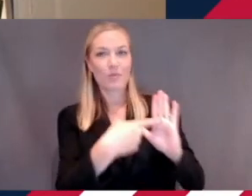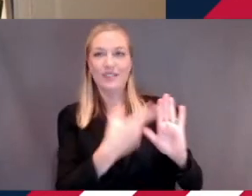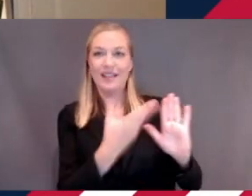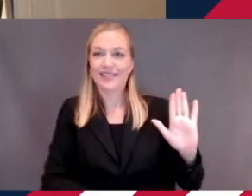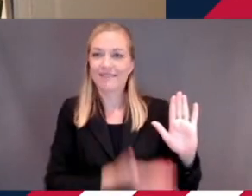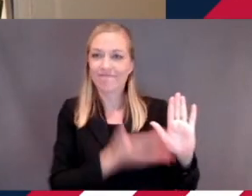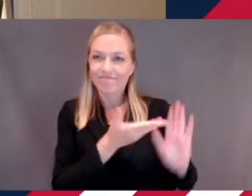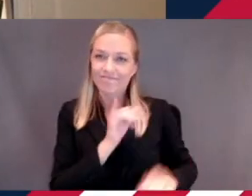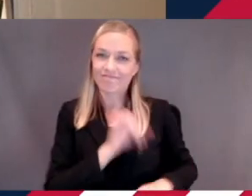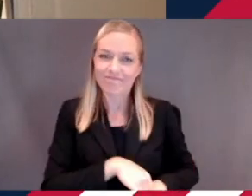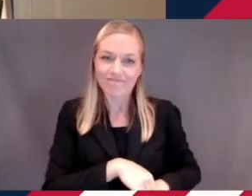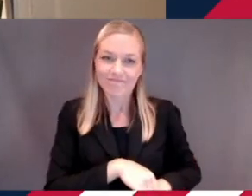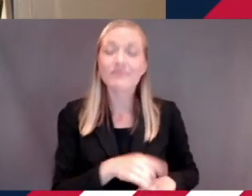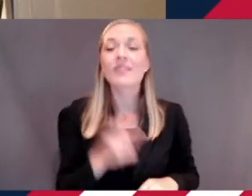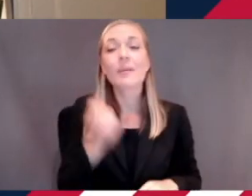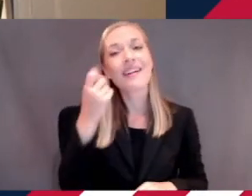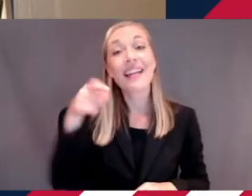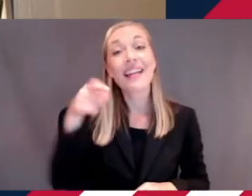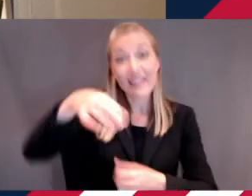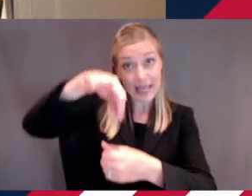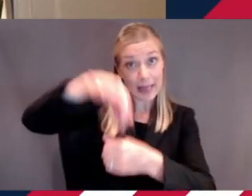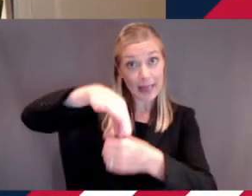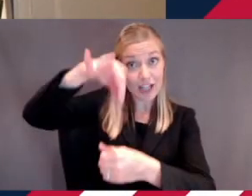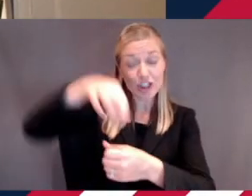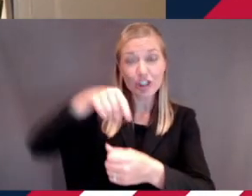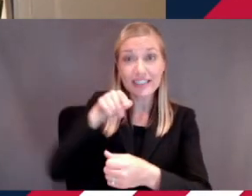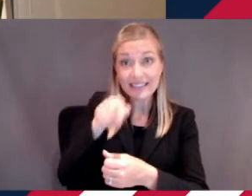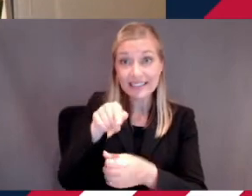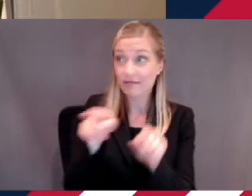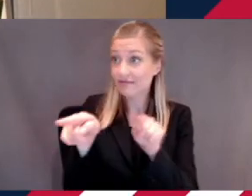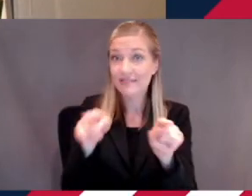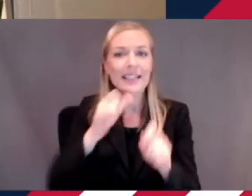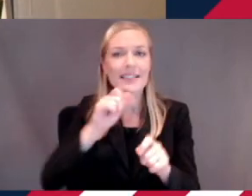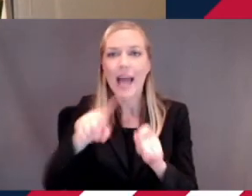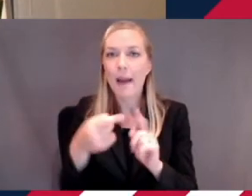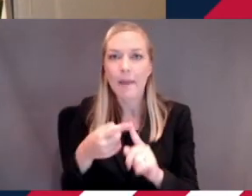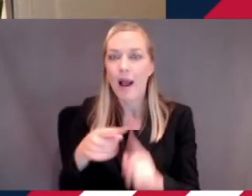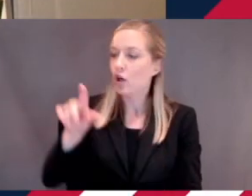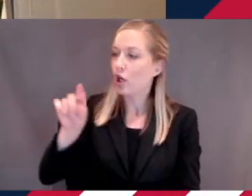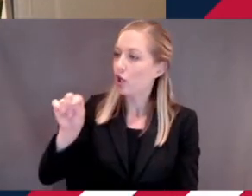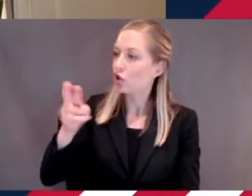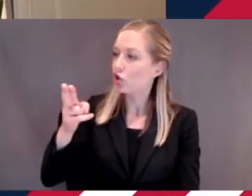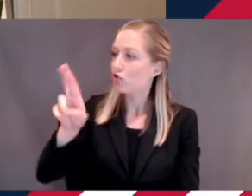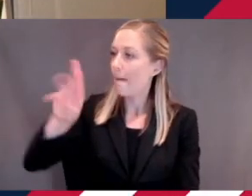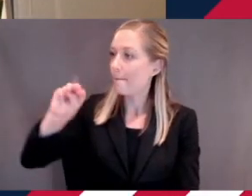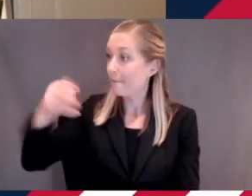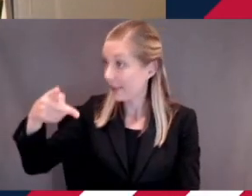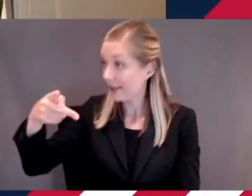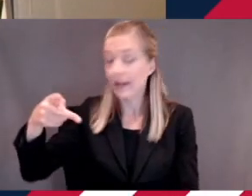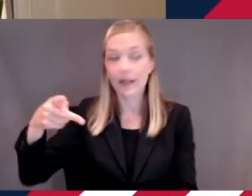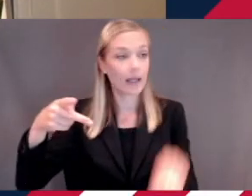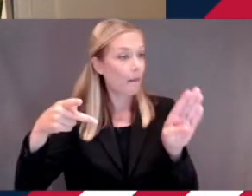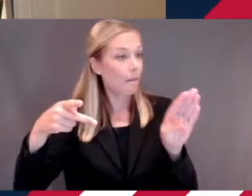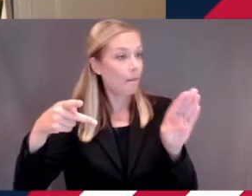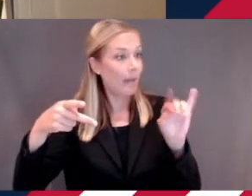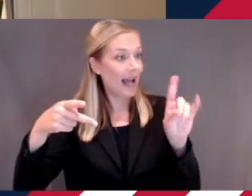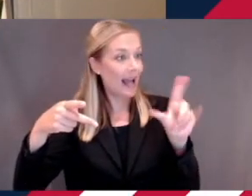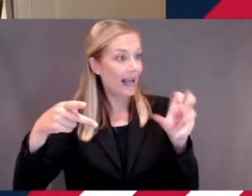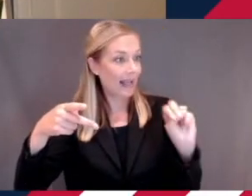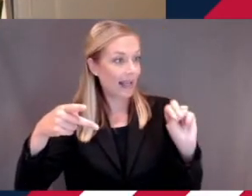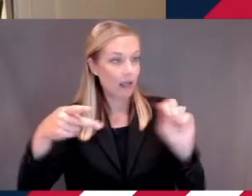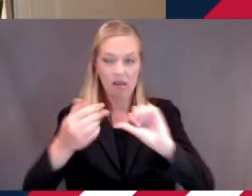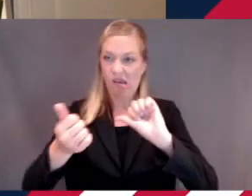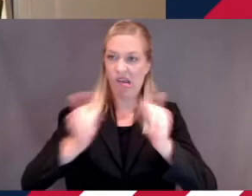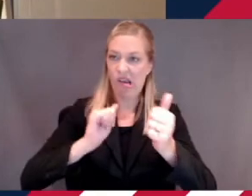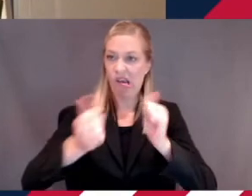Donald Trump. It's really about two competing visions for America. We all know when Trump launched his campaign 5 years ago,